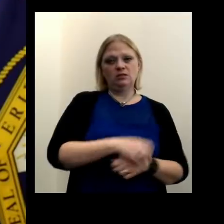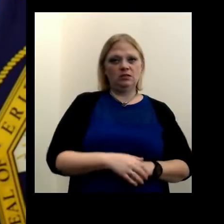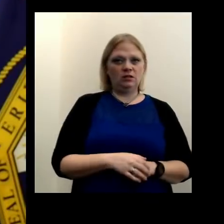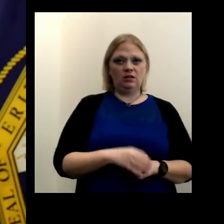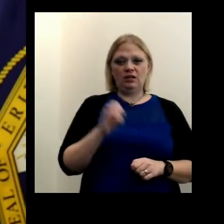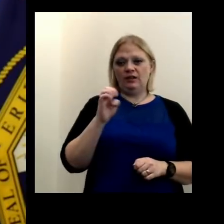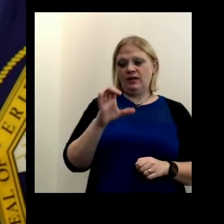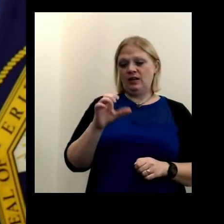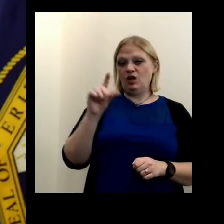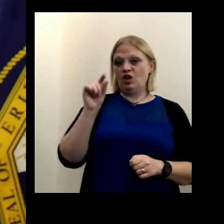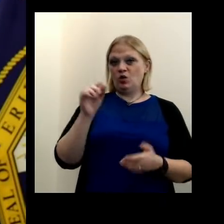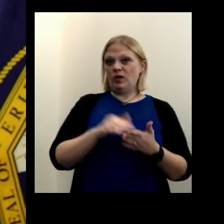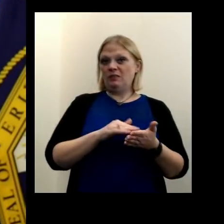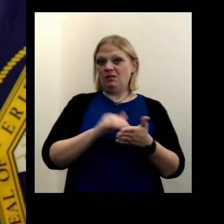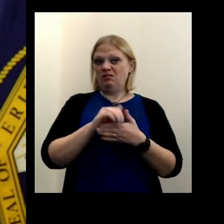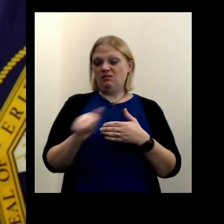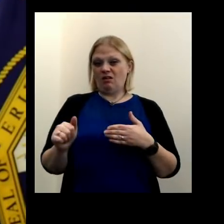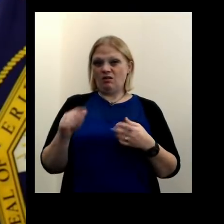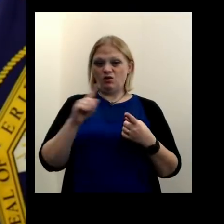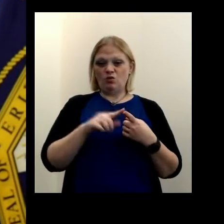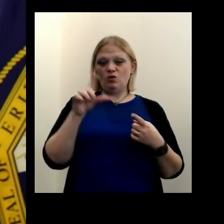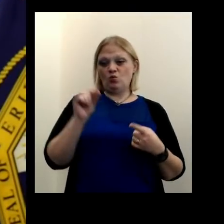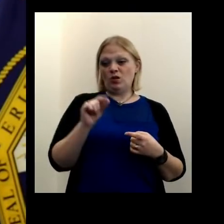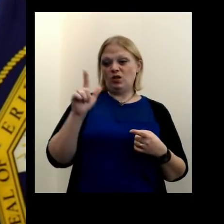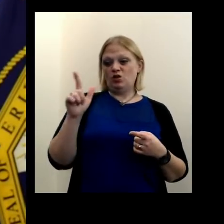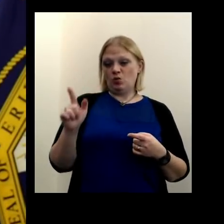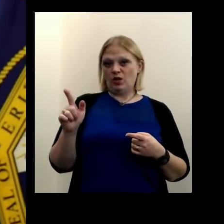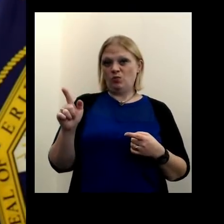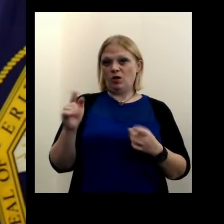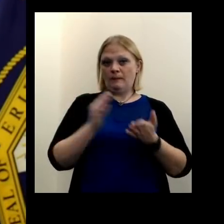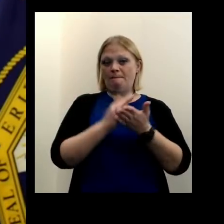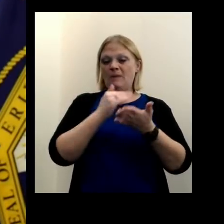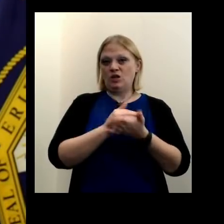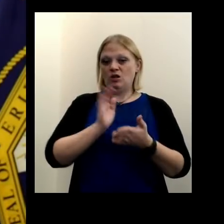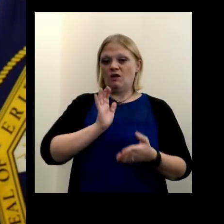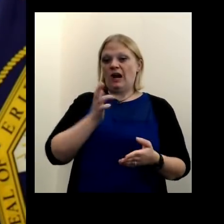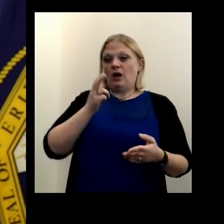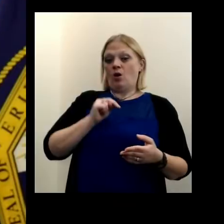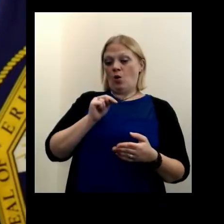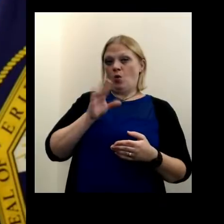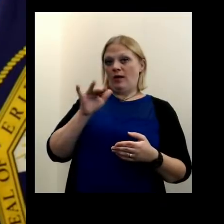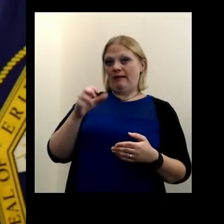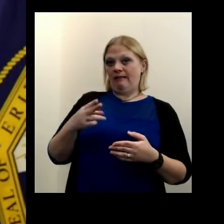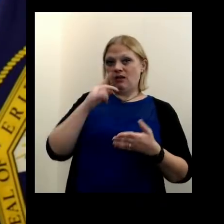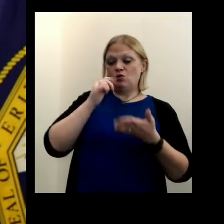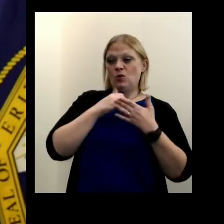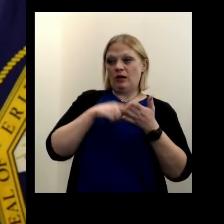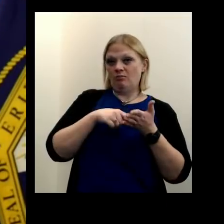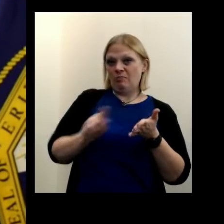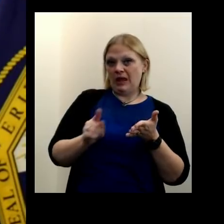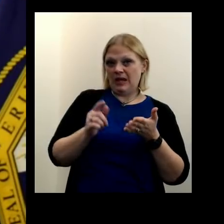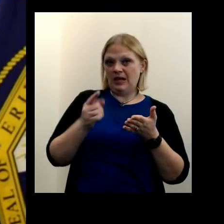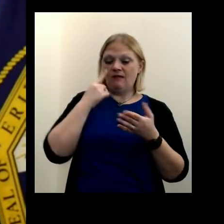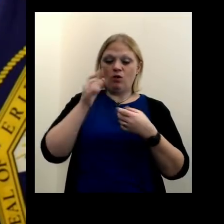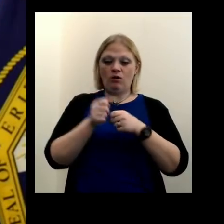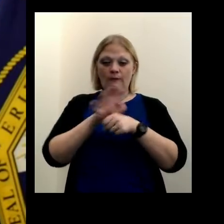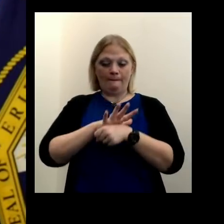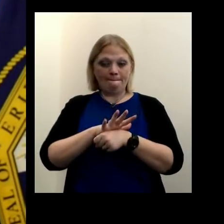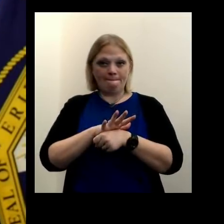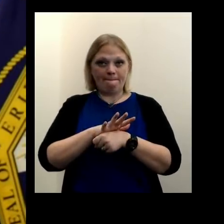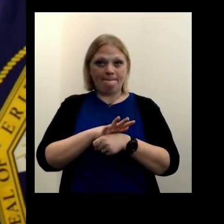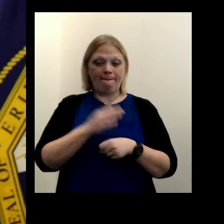County put $20 million into the 2021 budget of our own cash to help pay for costs associated with COVID-19. We